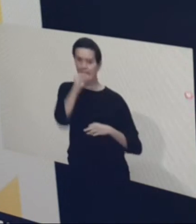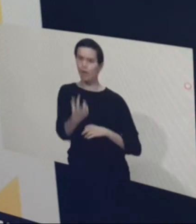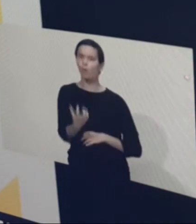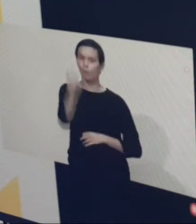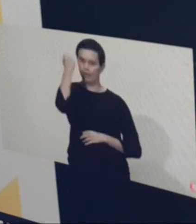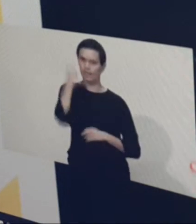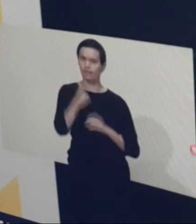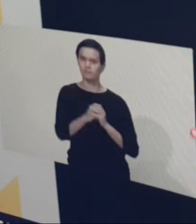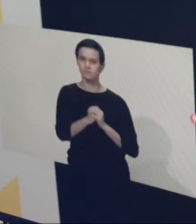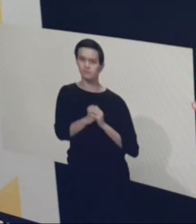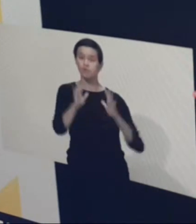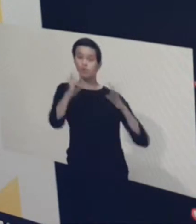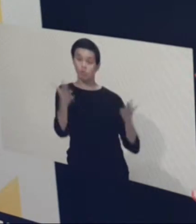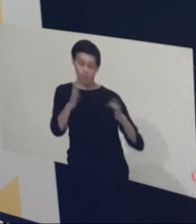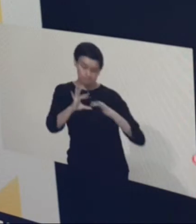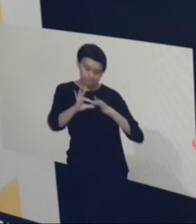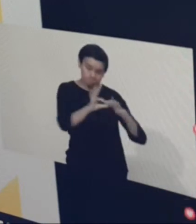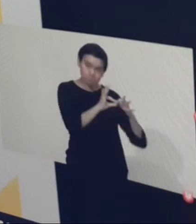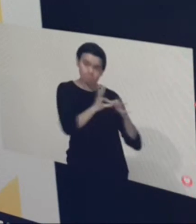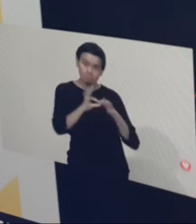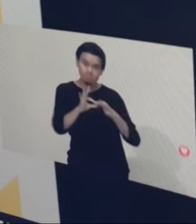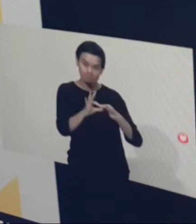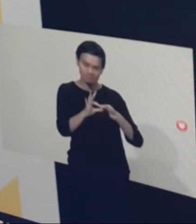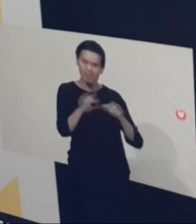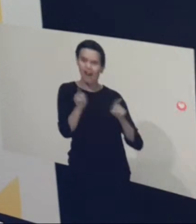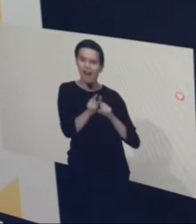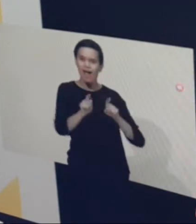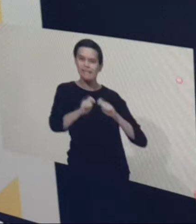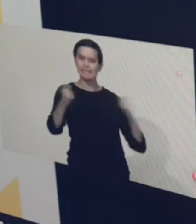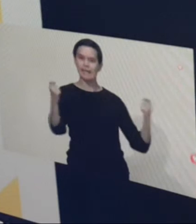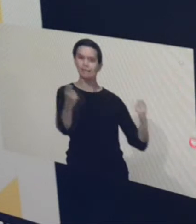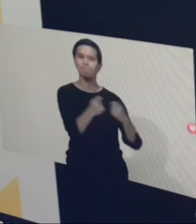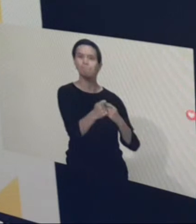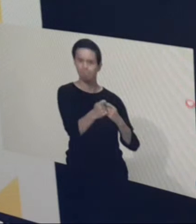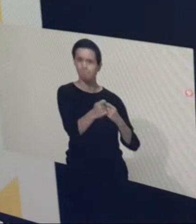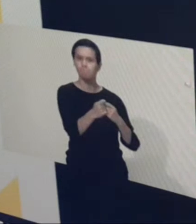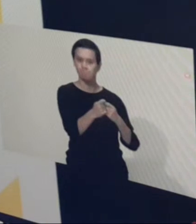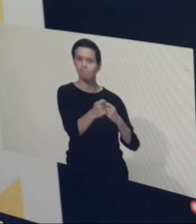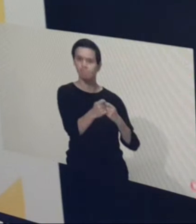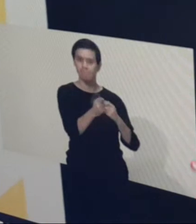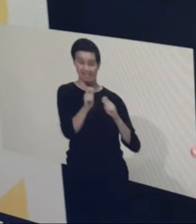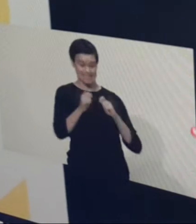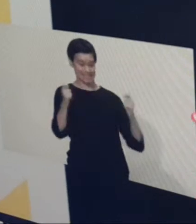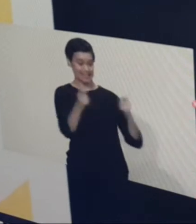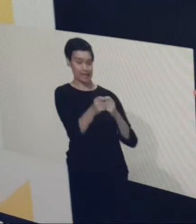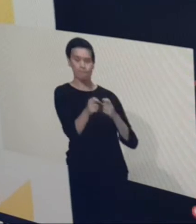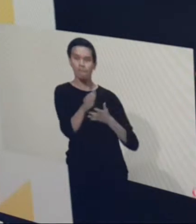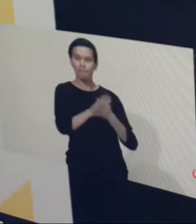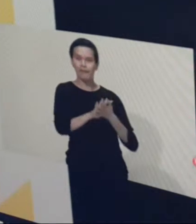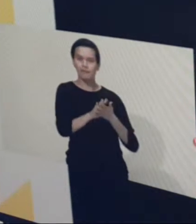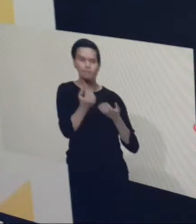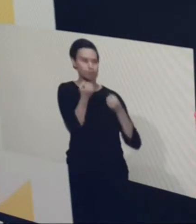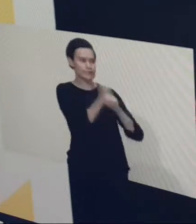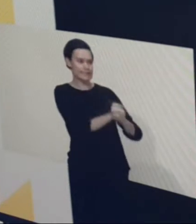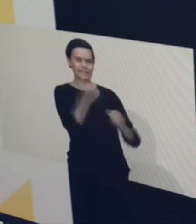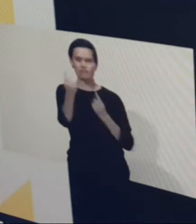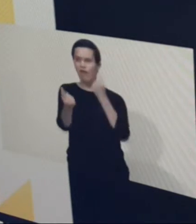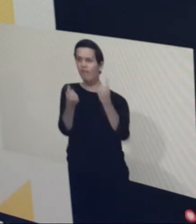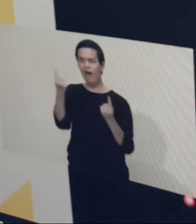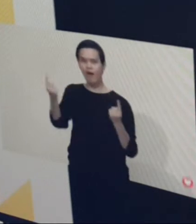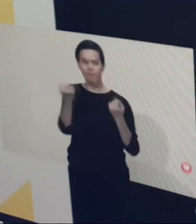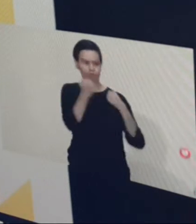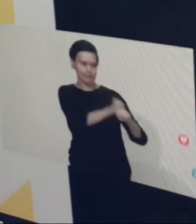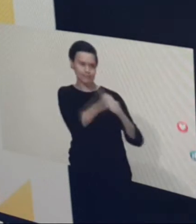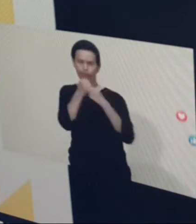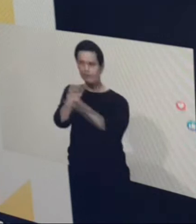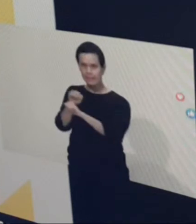a team, and as a team, we created a wall of protection for one another. Over the weekend, I read a letter from